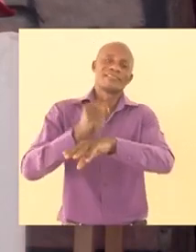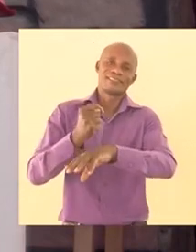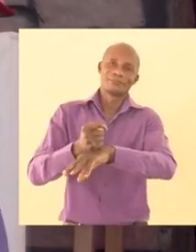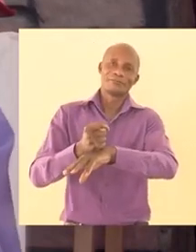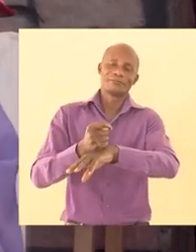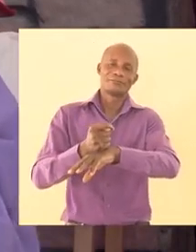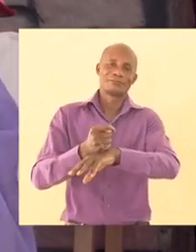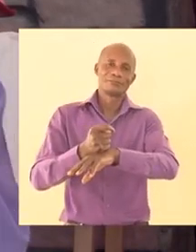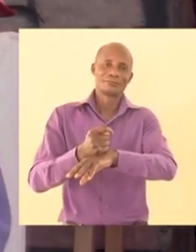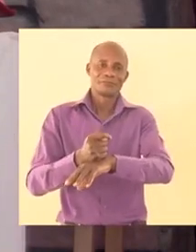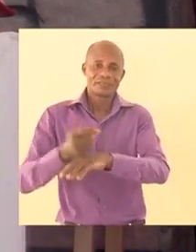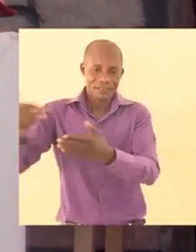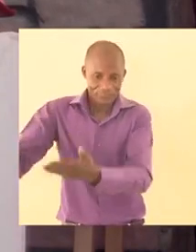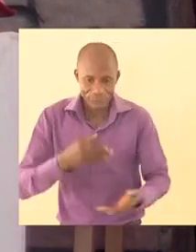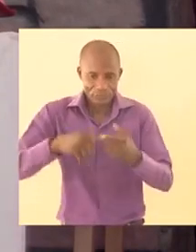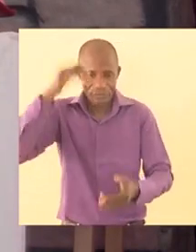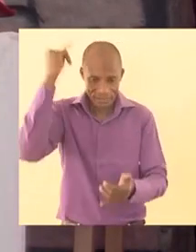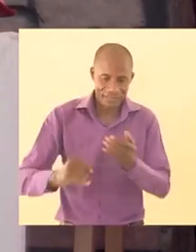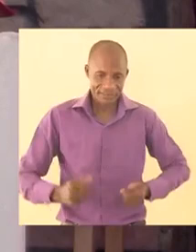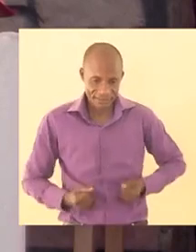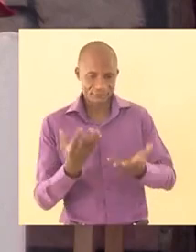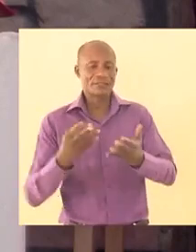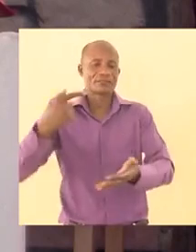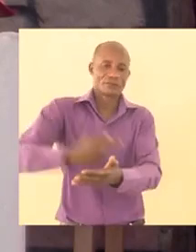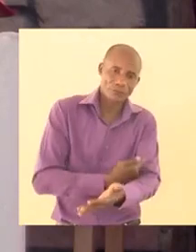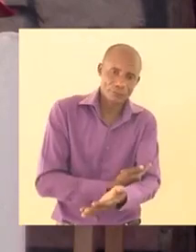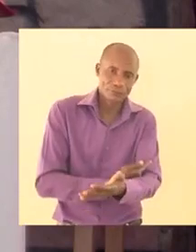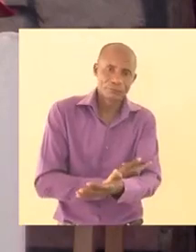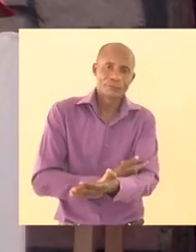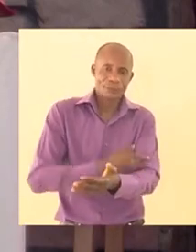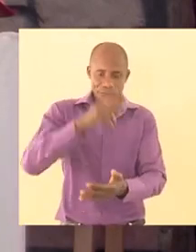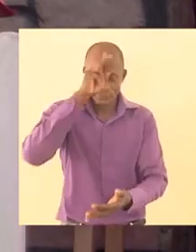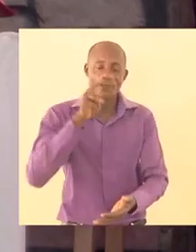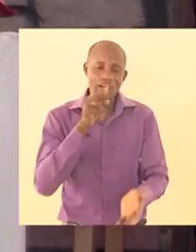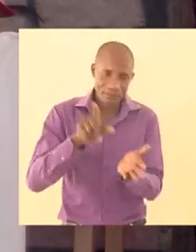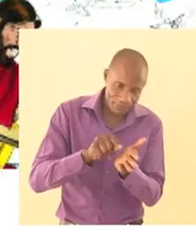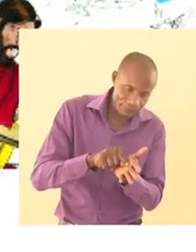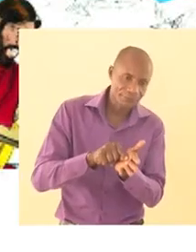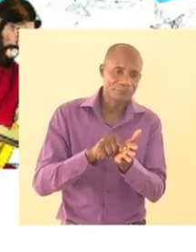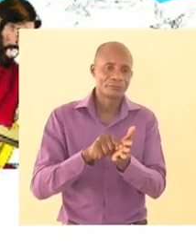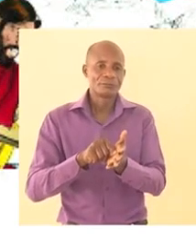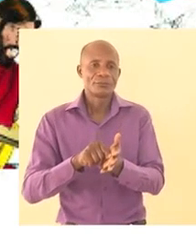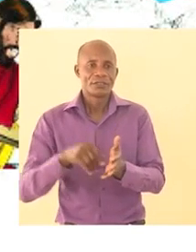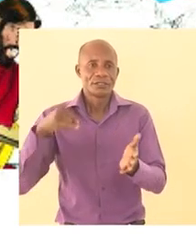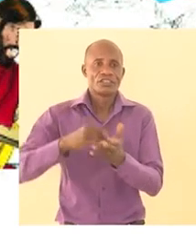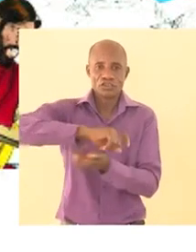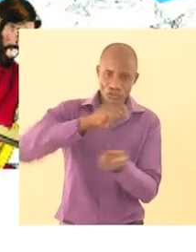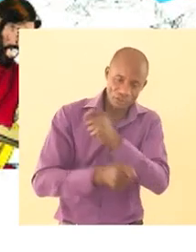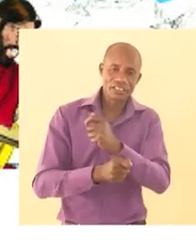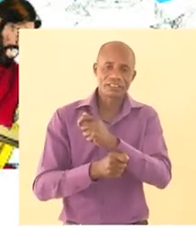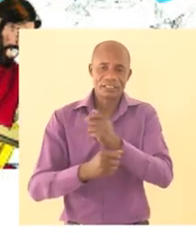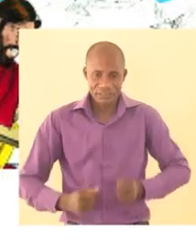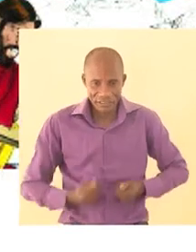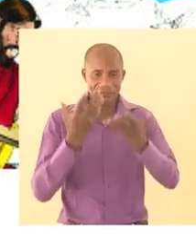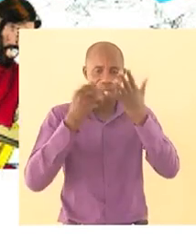temple. It brings to an end the sacrifice of rams and bulls and doves and pigeons. It replaces sacrificial